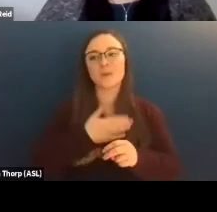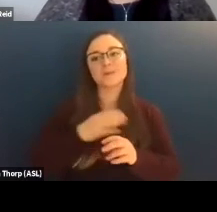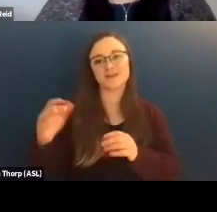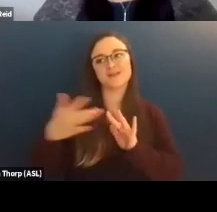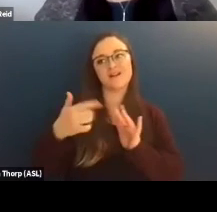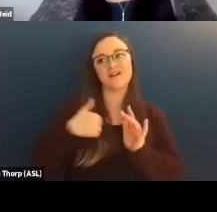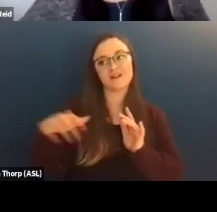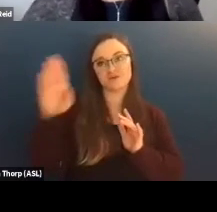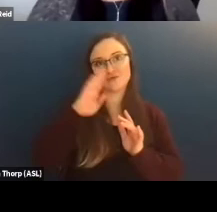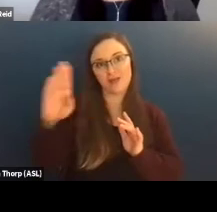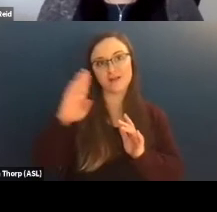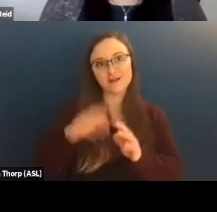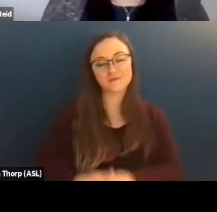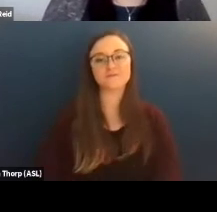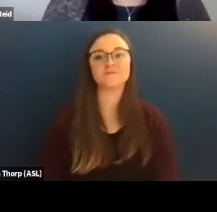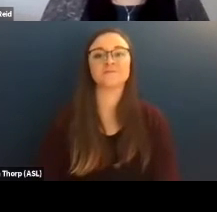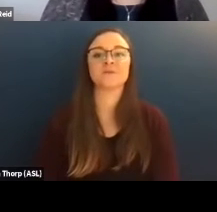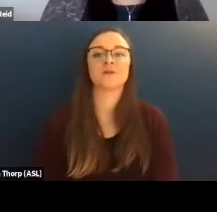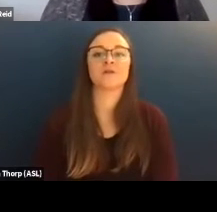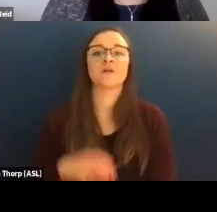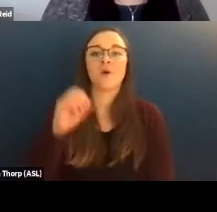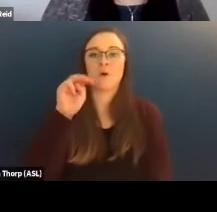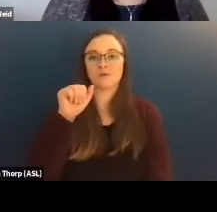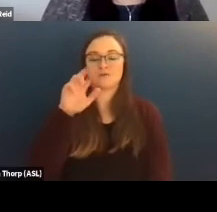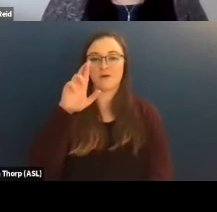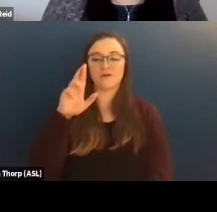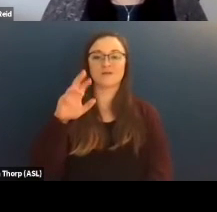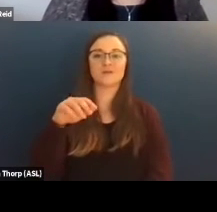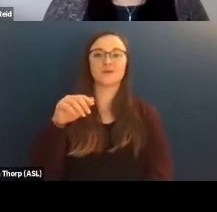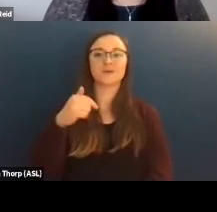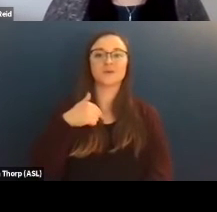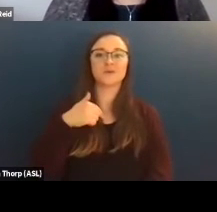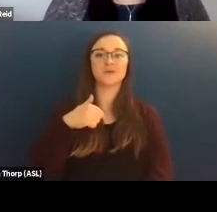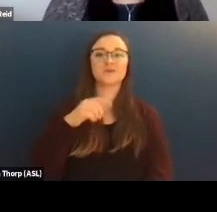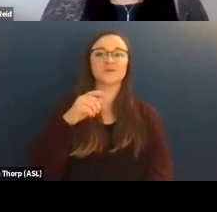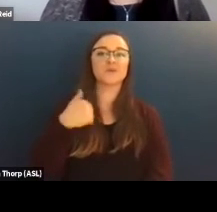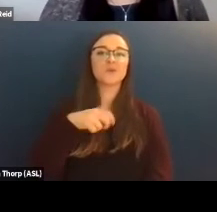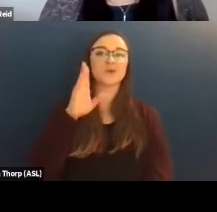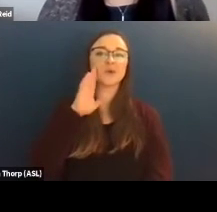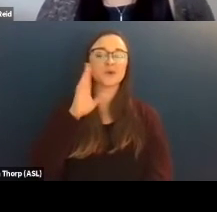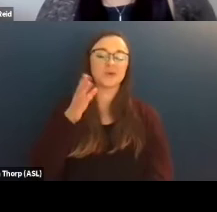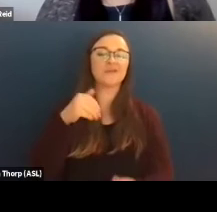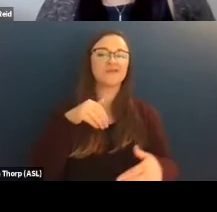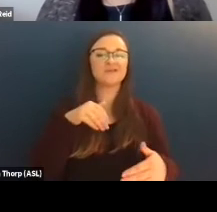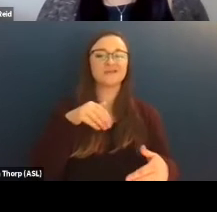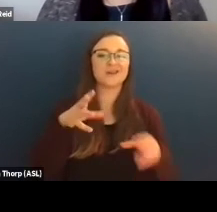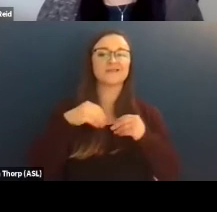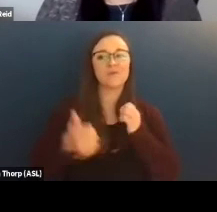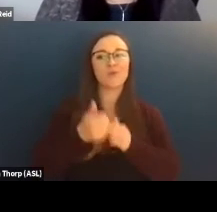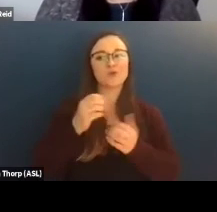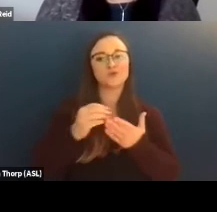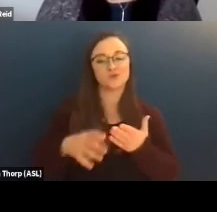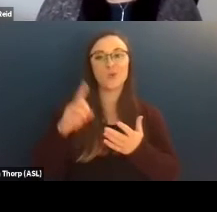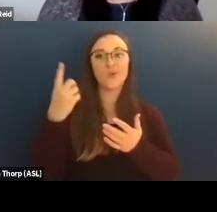For our school, we pretty much admit most students. The only time that you would be denied admission to our university is if